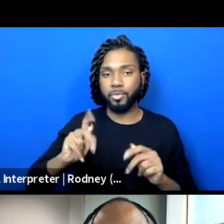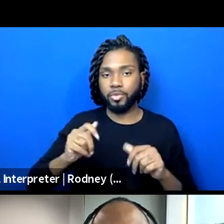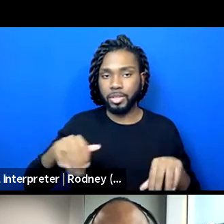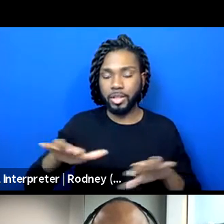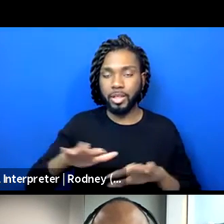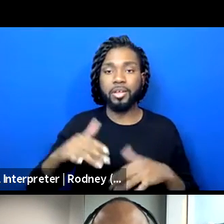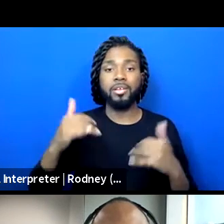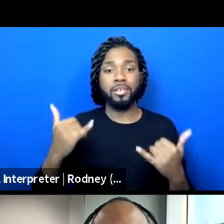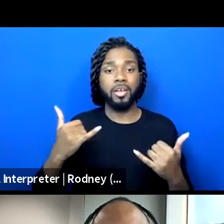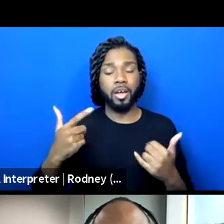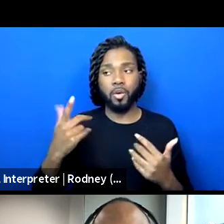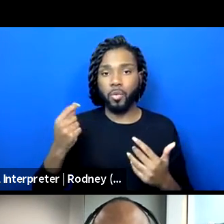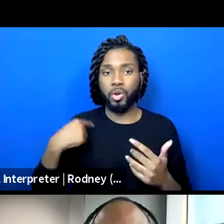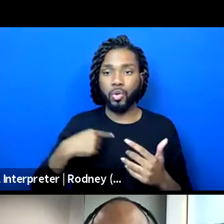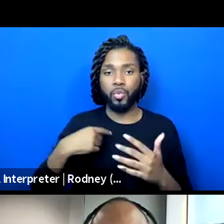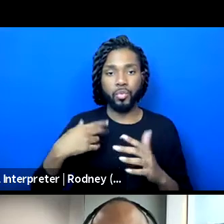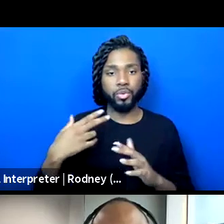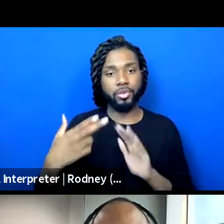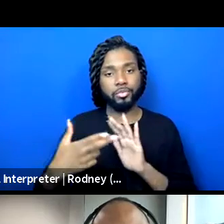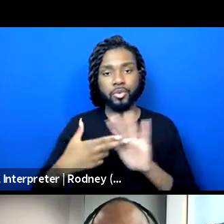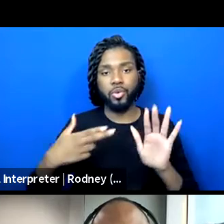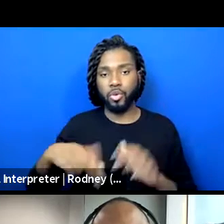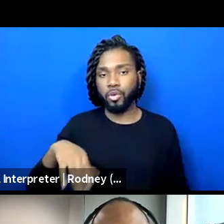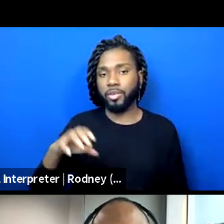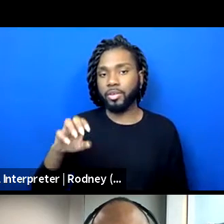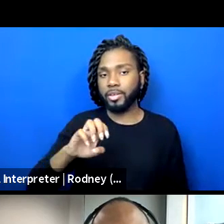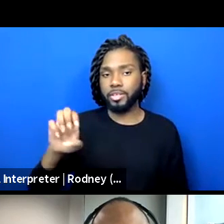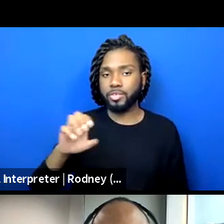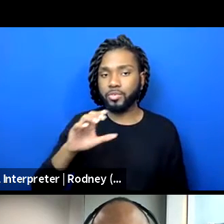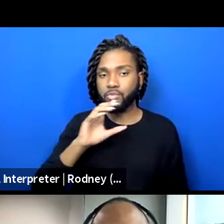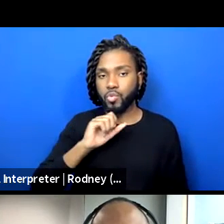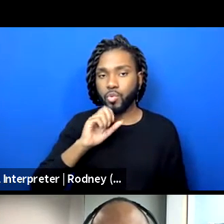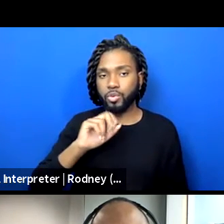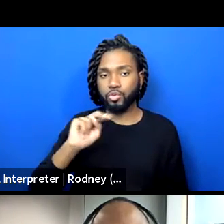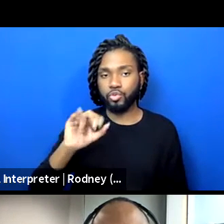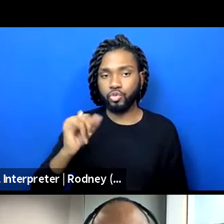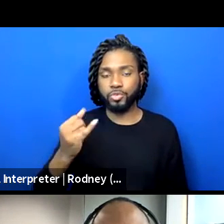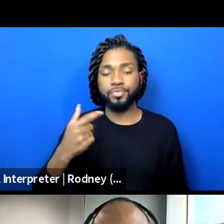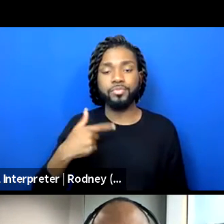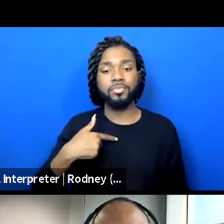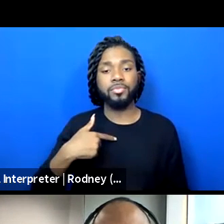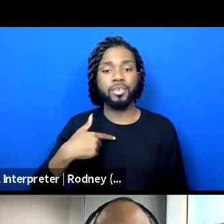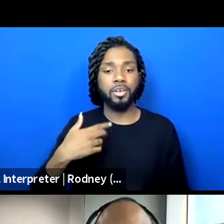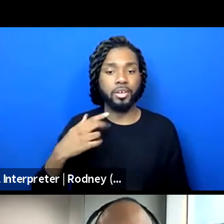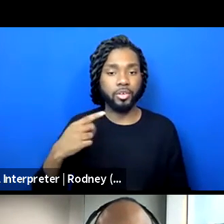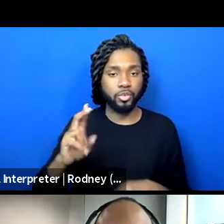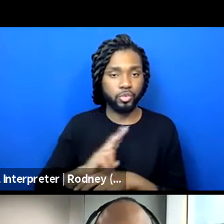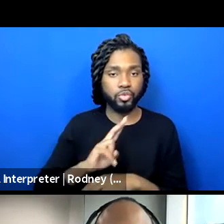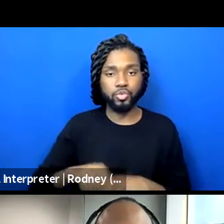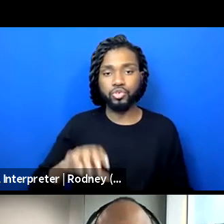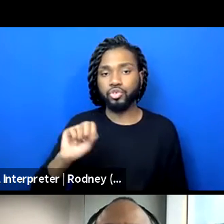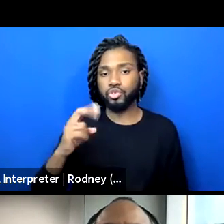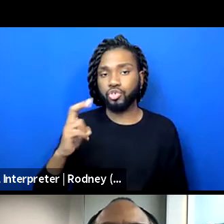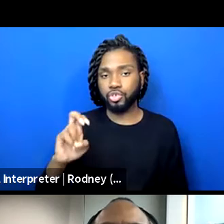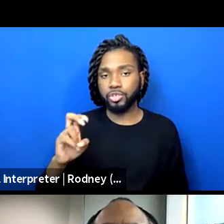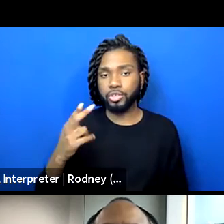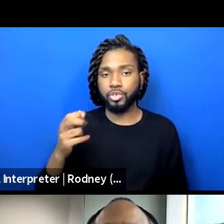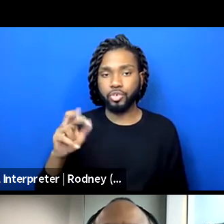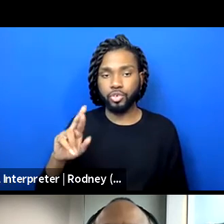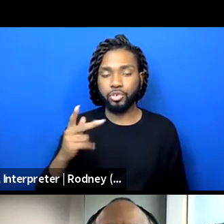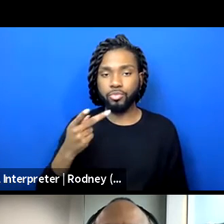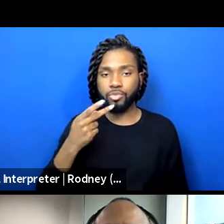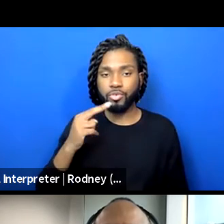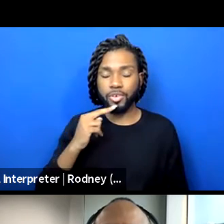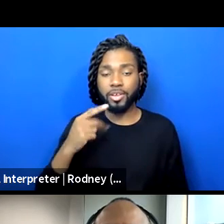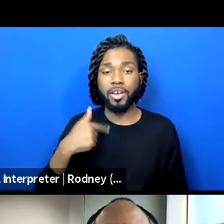we'll colonially call East Orange, New Jersey. My pronouns are she and her, and I'm an African-American woman, a